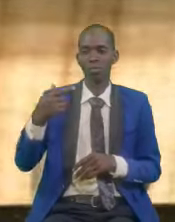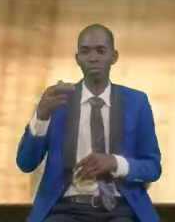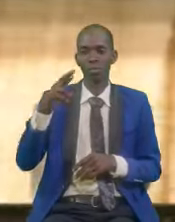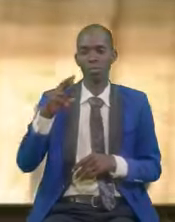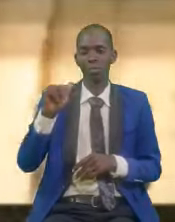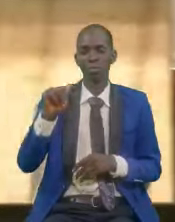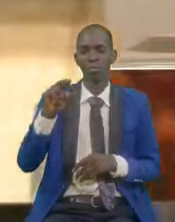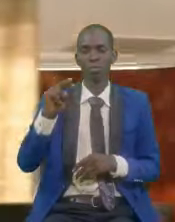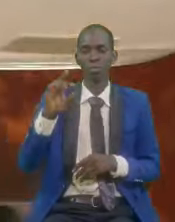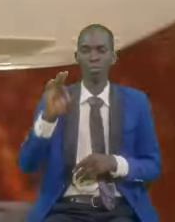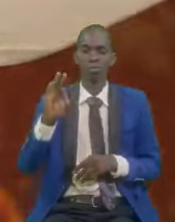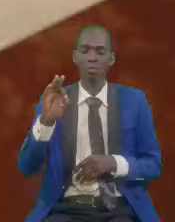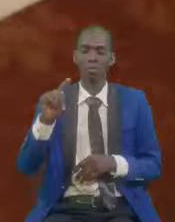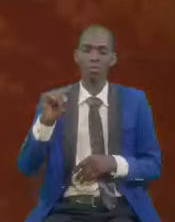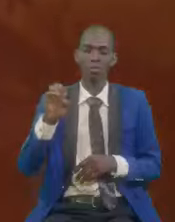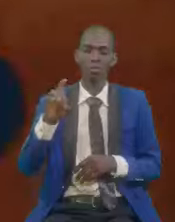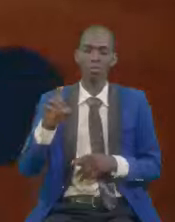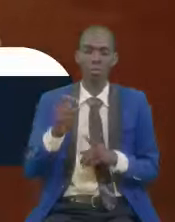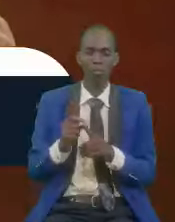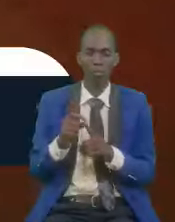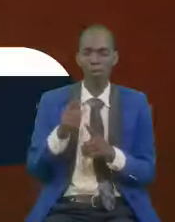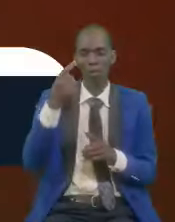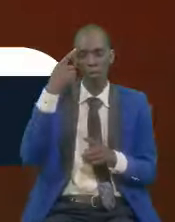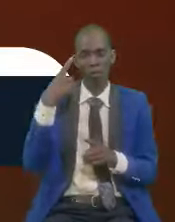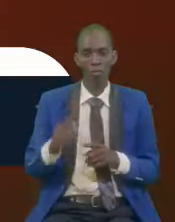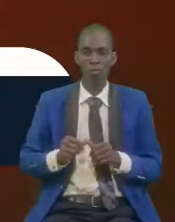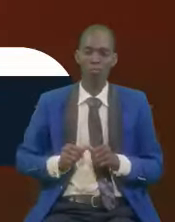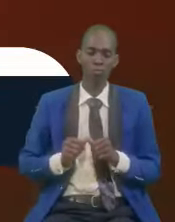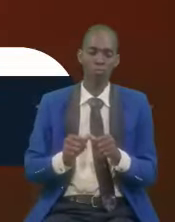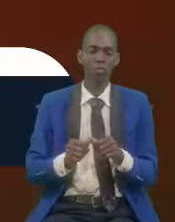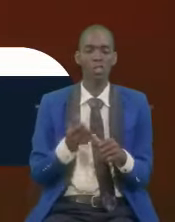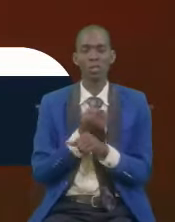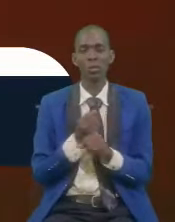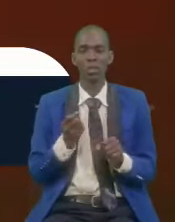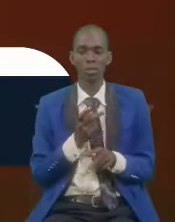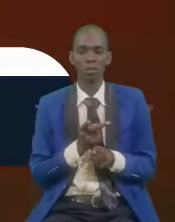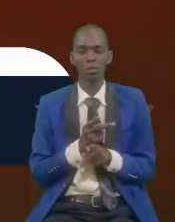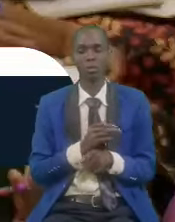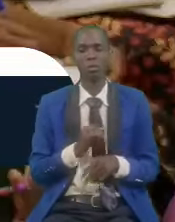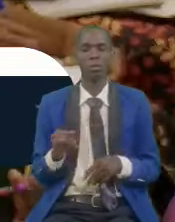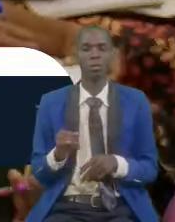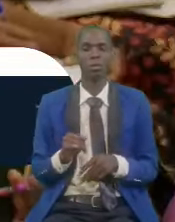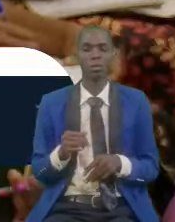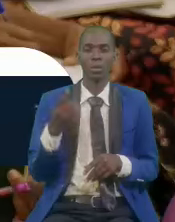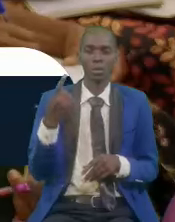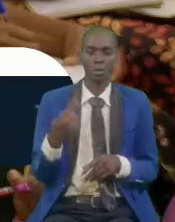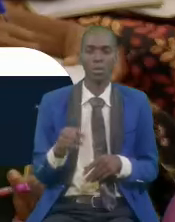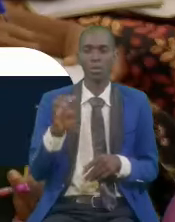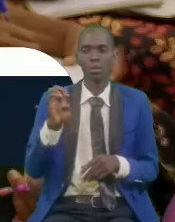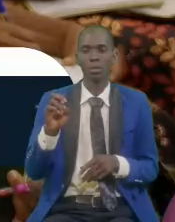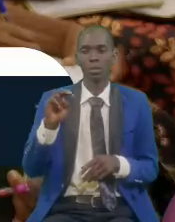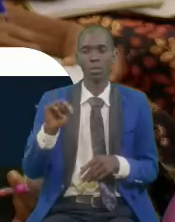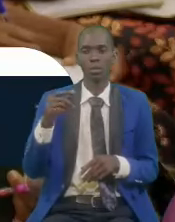for sustained salvation. Retaining the engrafted